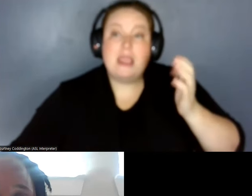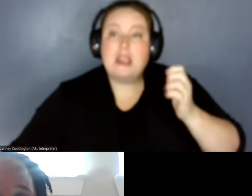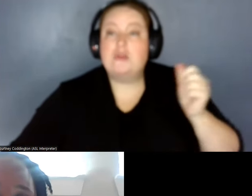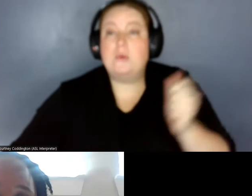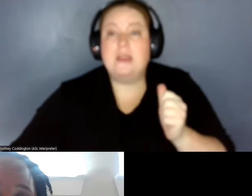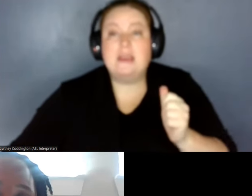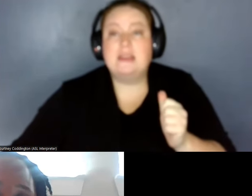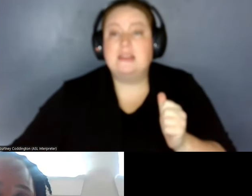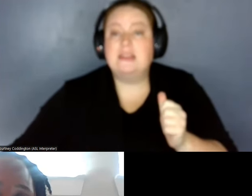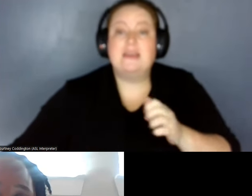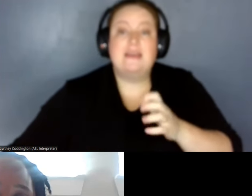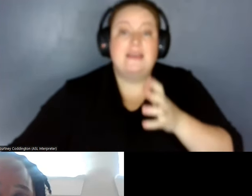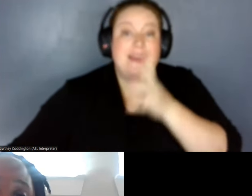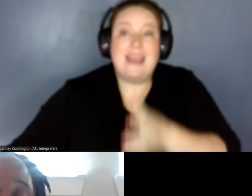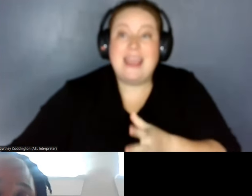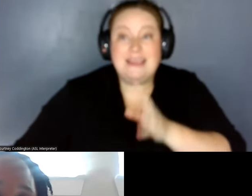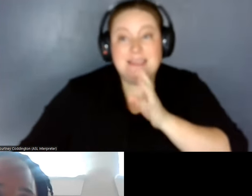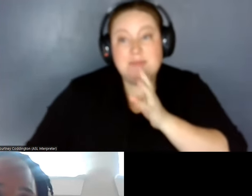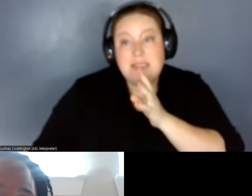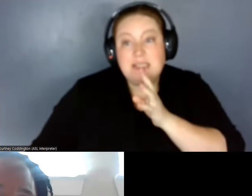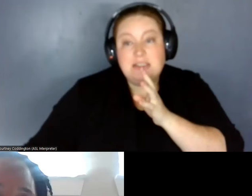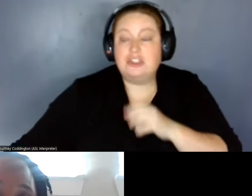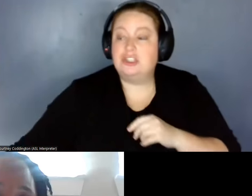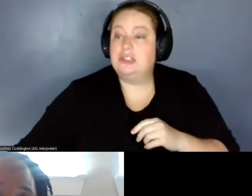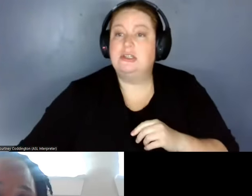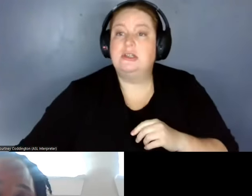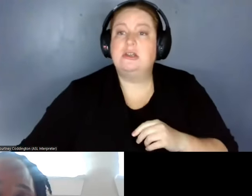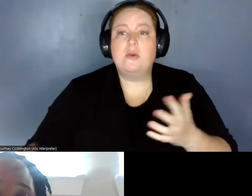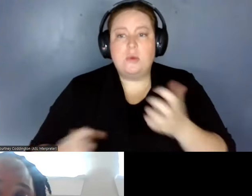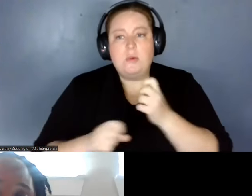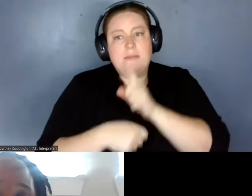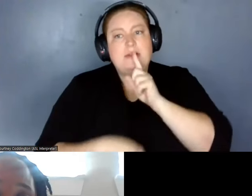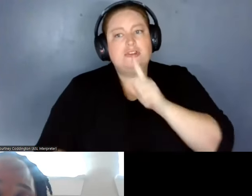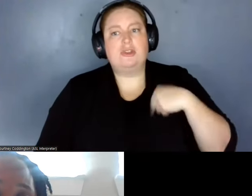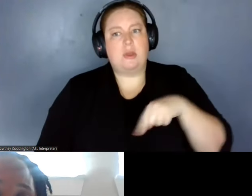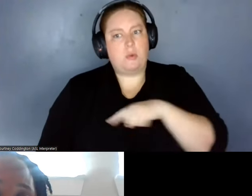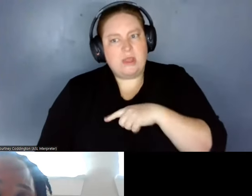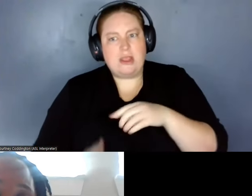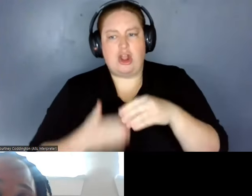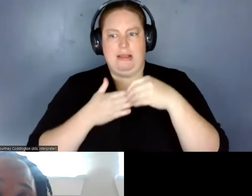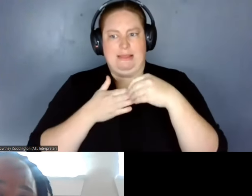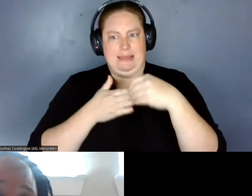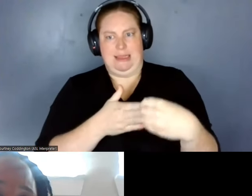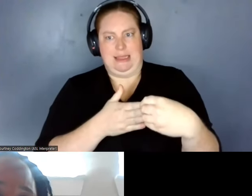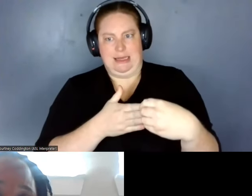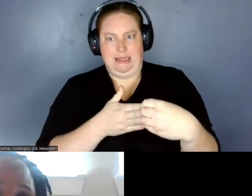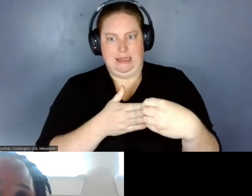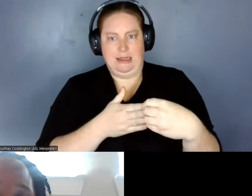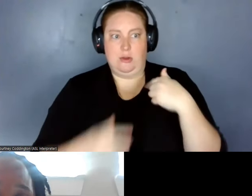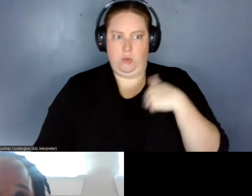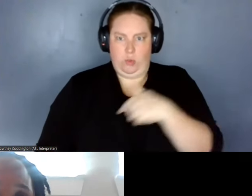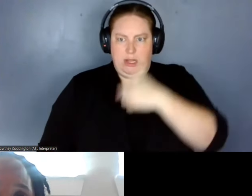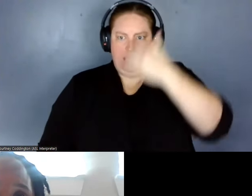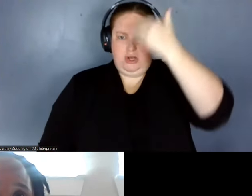to make sure as a department that we are leading the force and that we know as officers